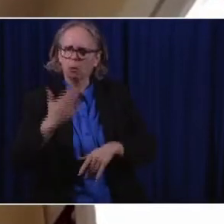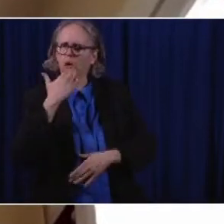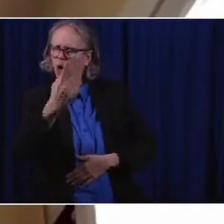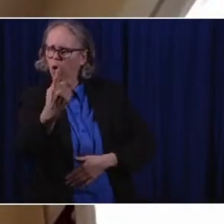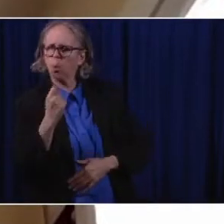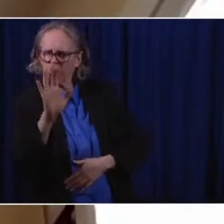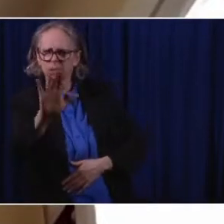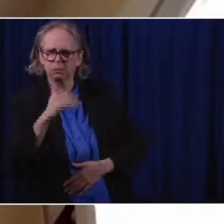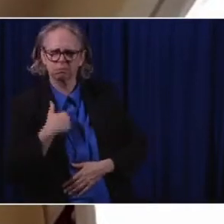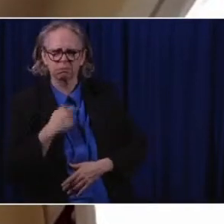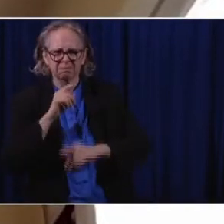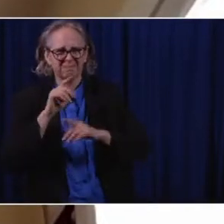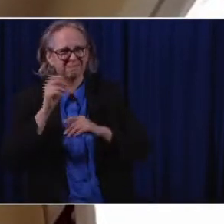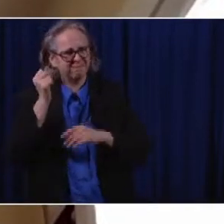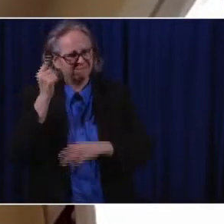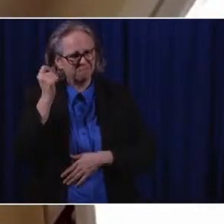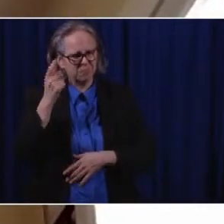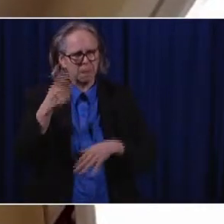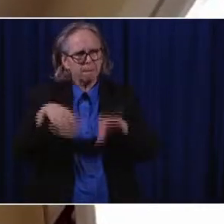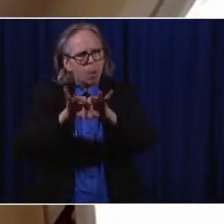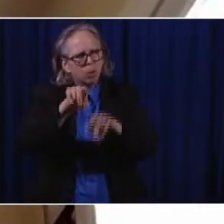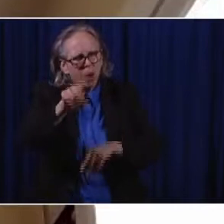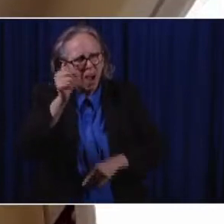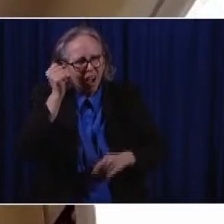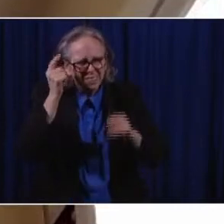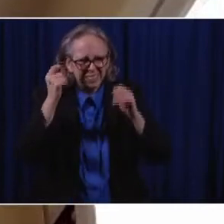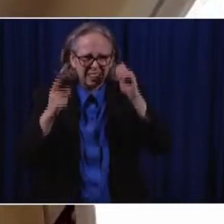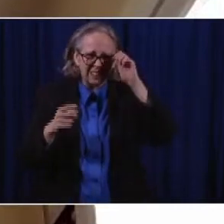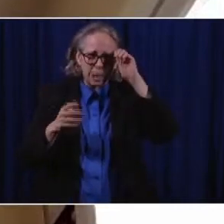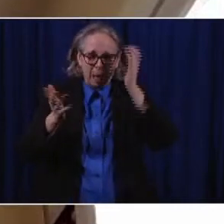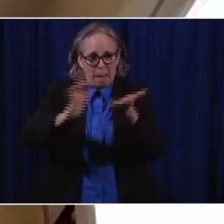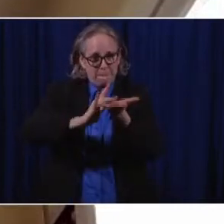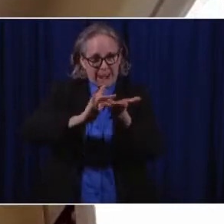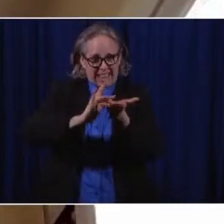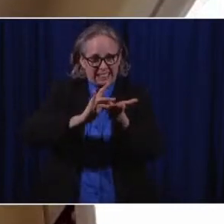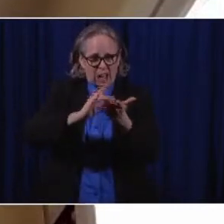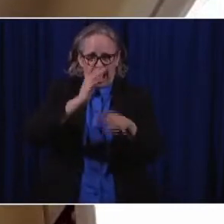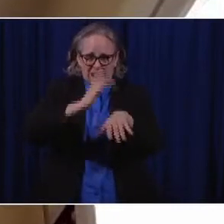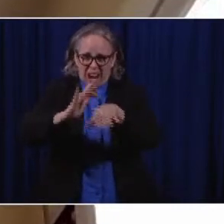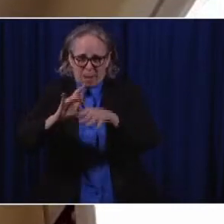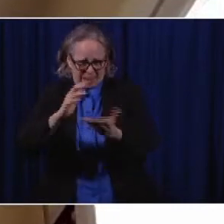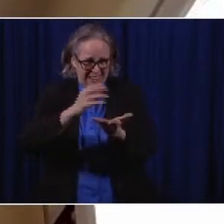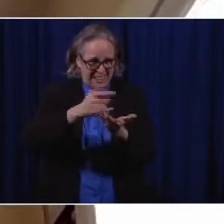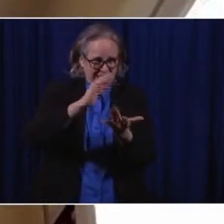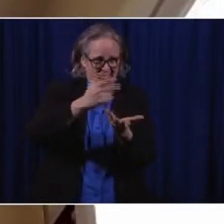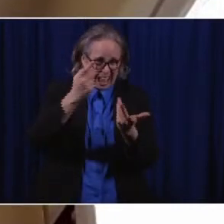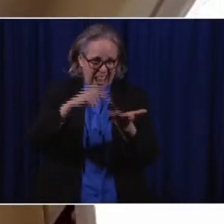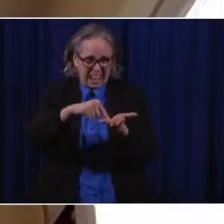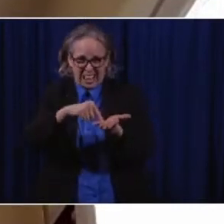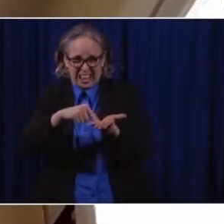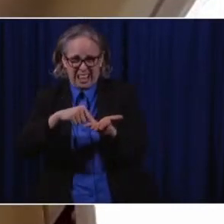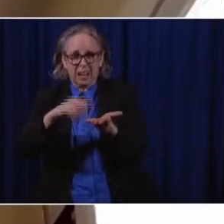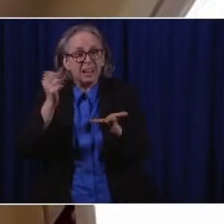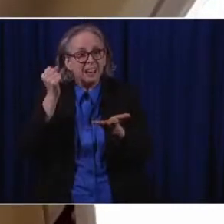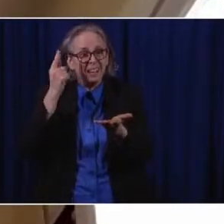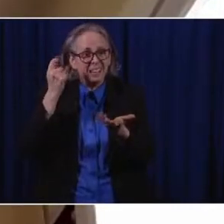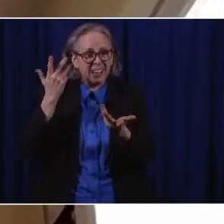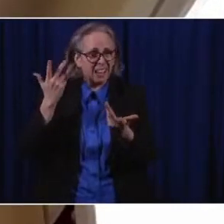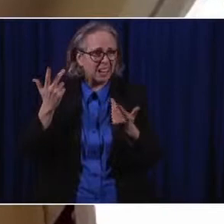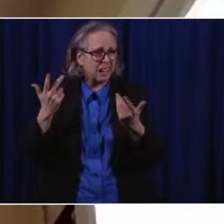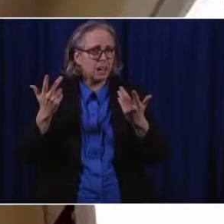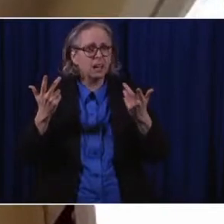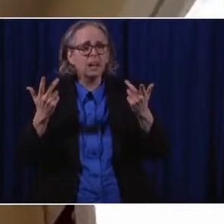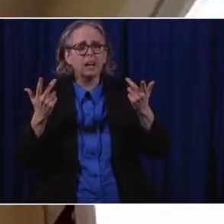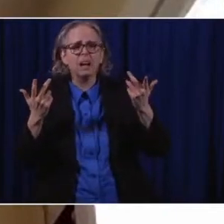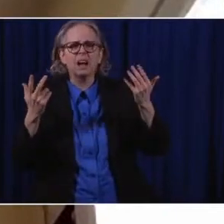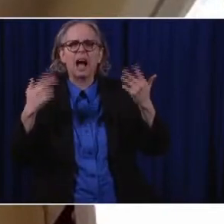what we have to understand is that most of the medications that have been available, that we've had emergency use